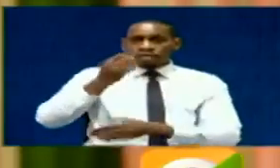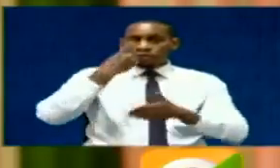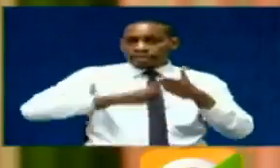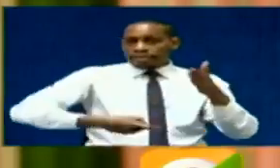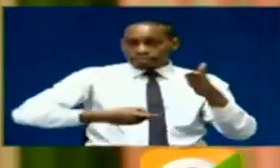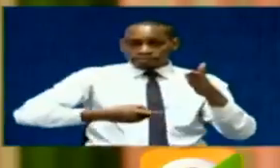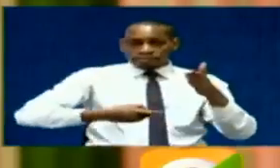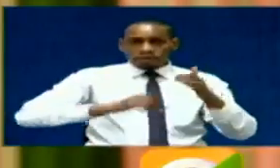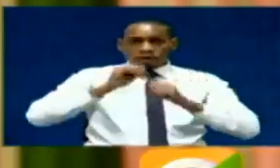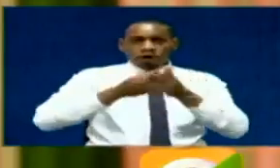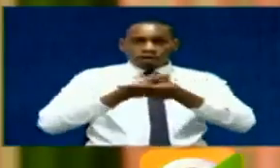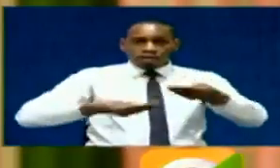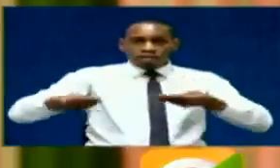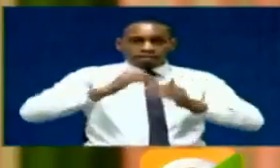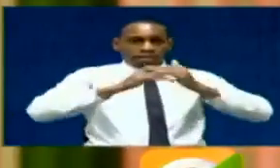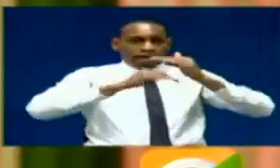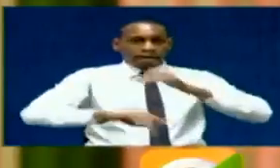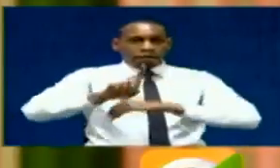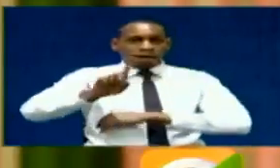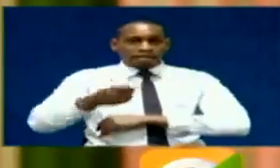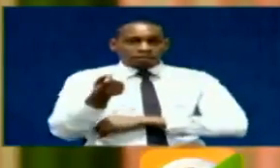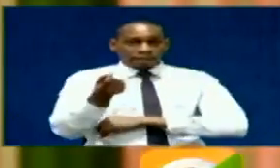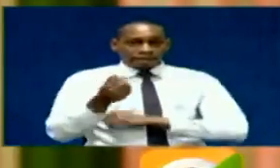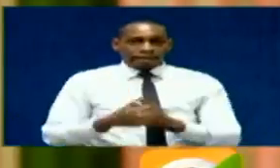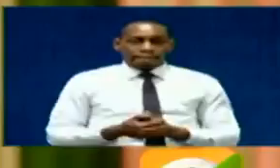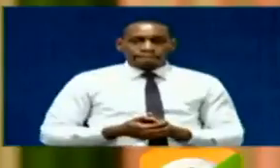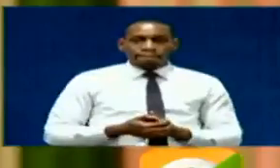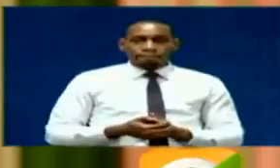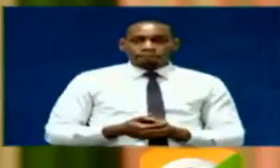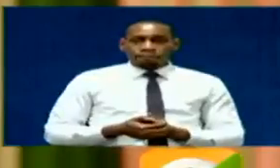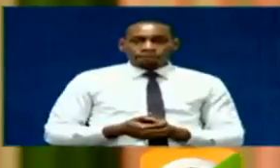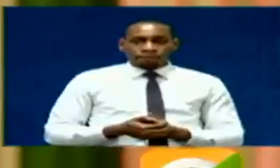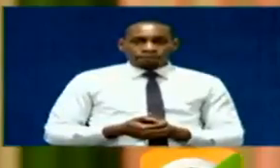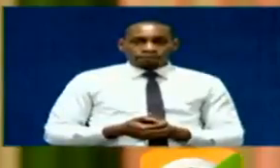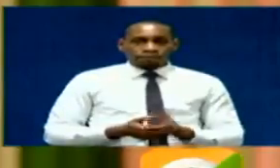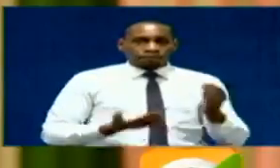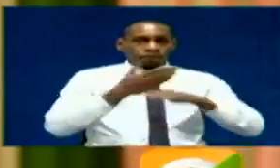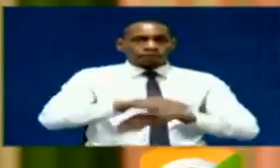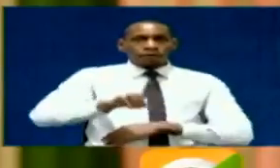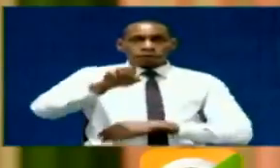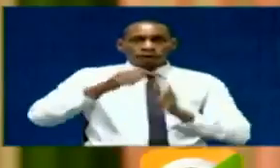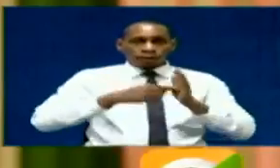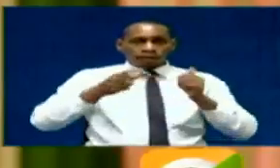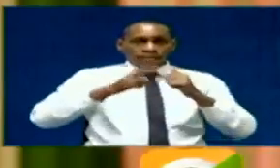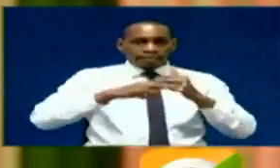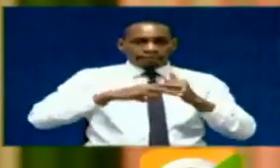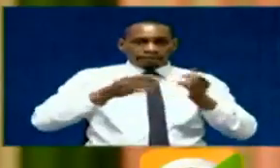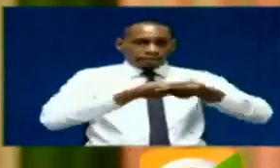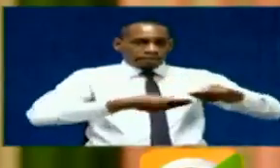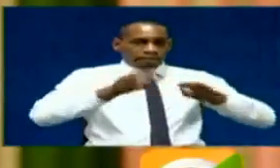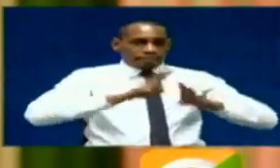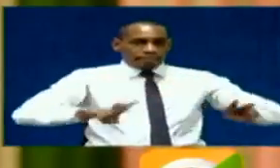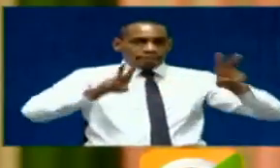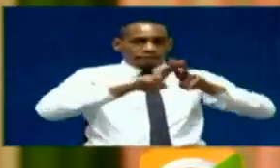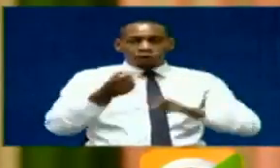rating of all transactions below 1,000. Over 1.7 billion transactions valued